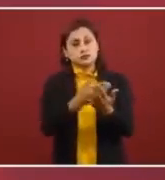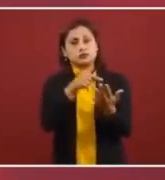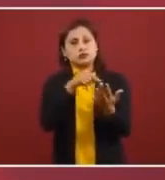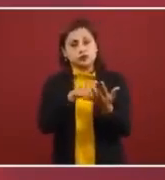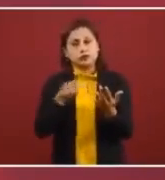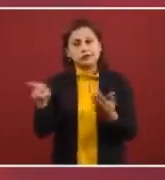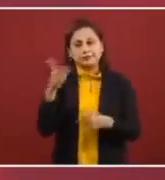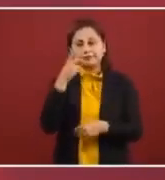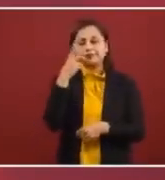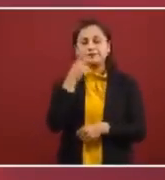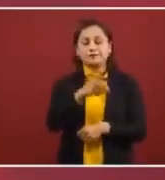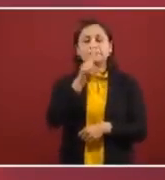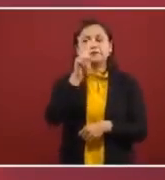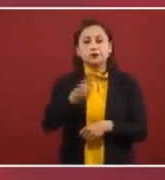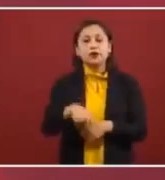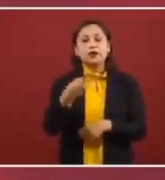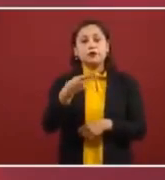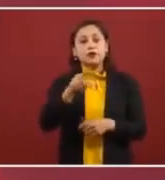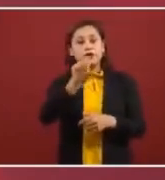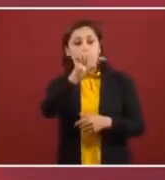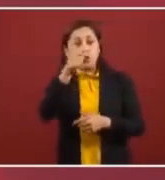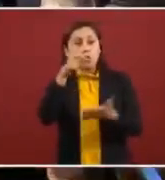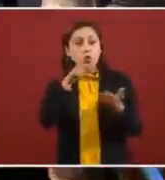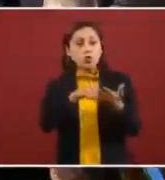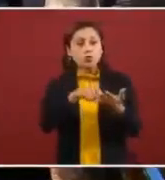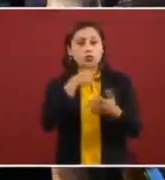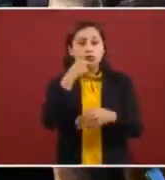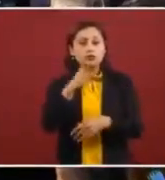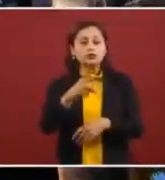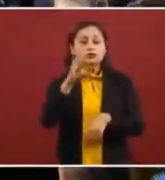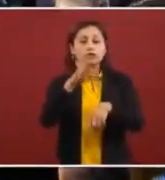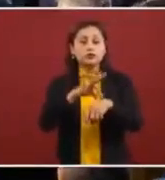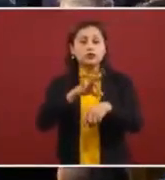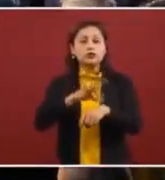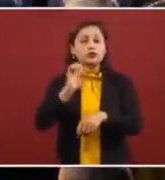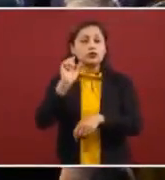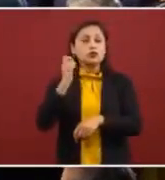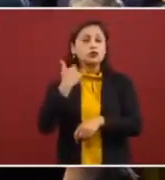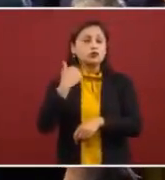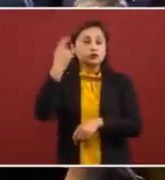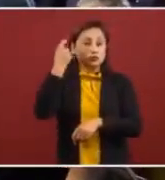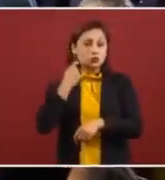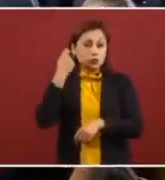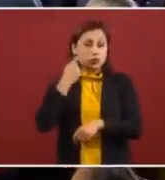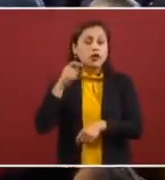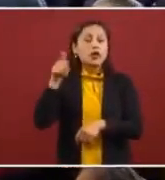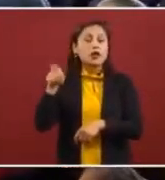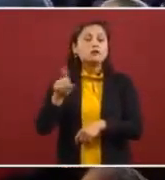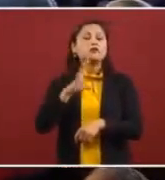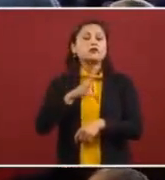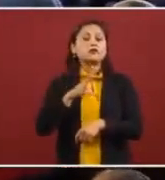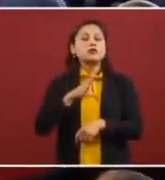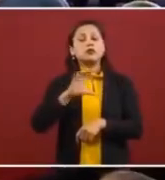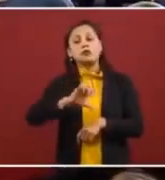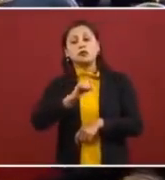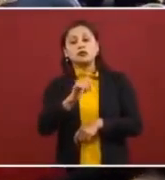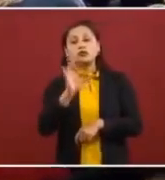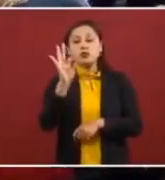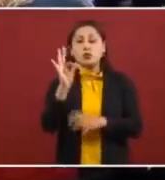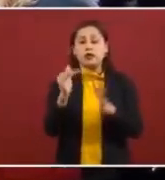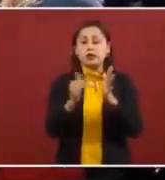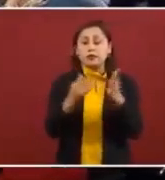Not just what you said, but also the 40,000 or more doctors that are now working,